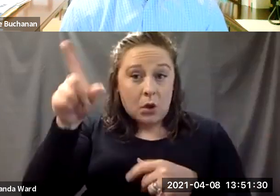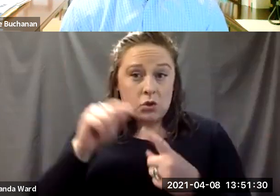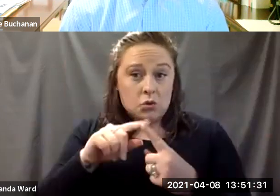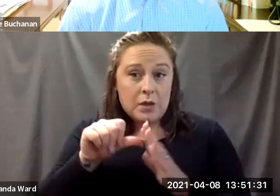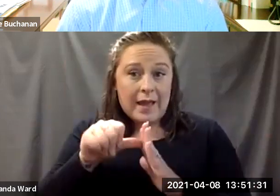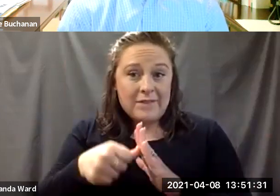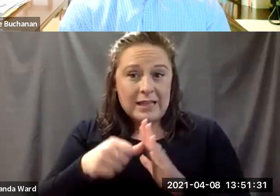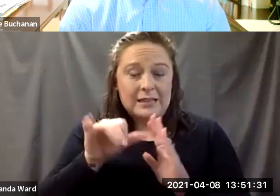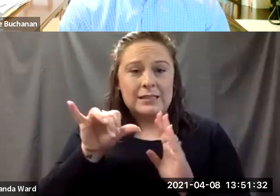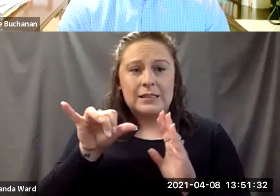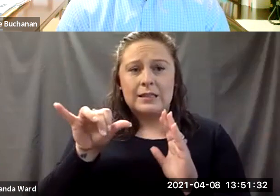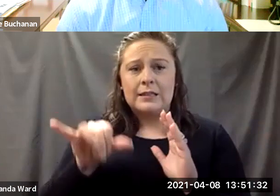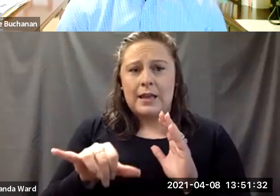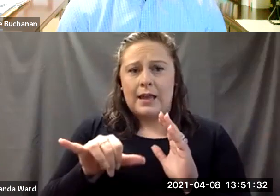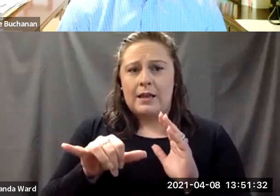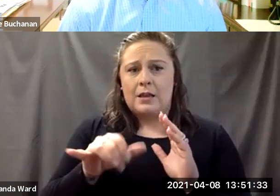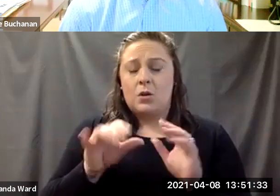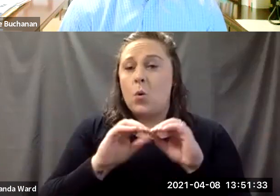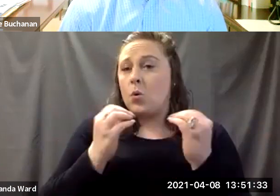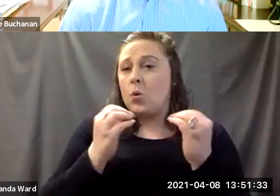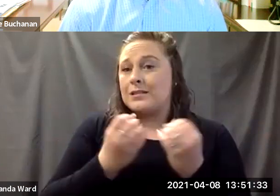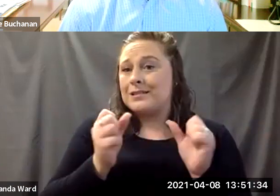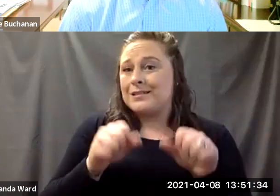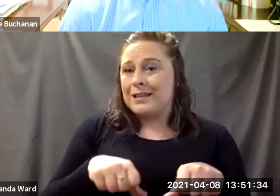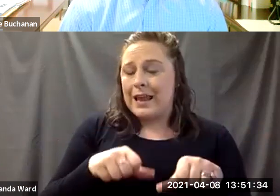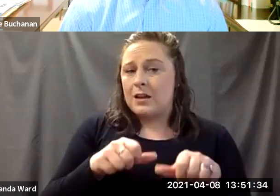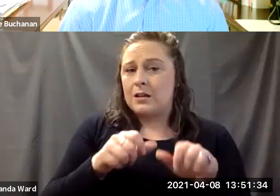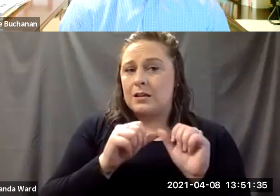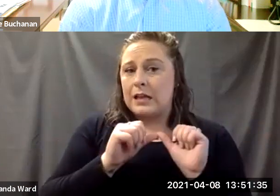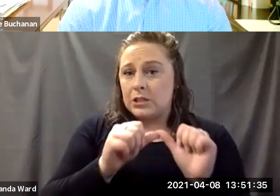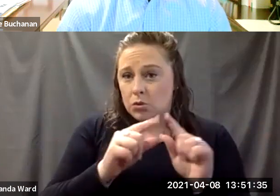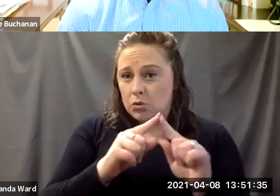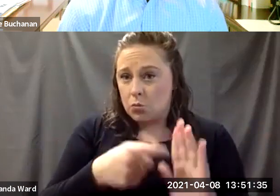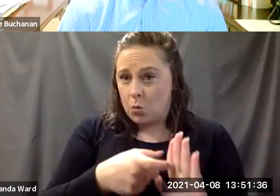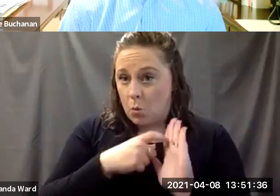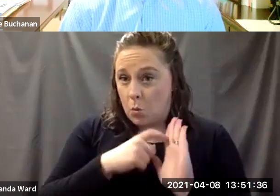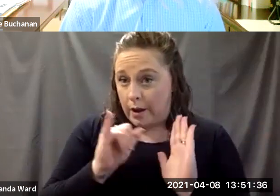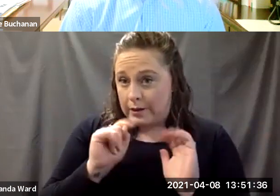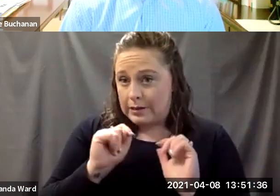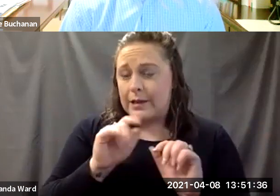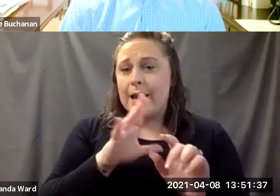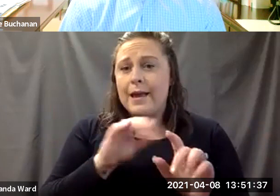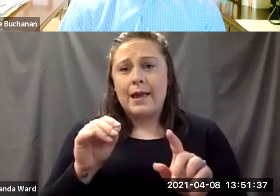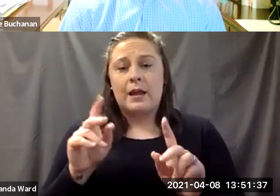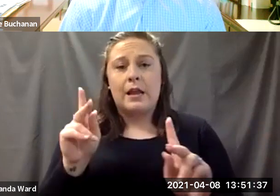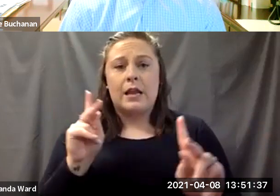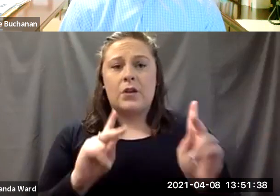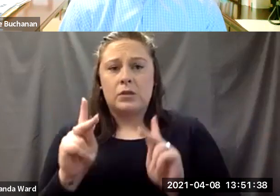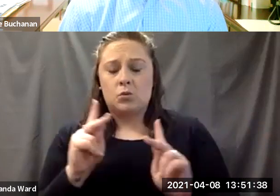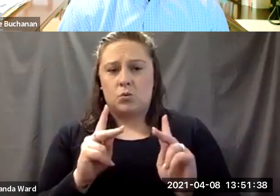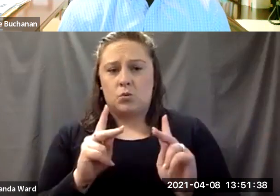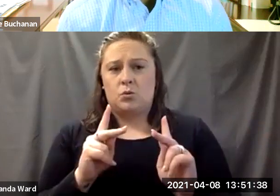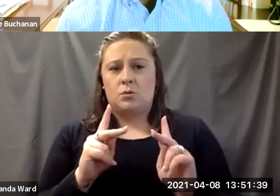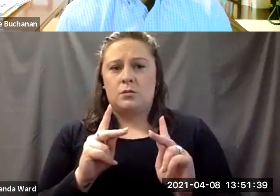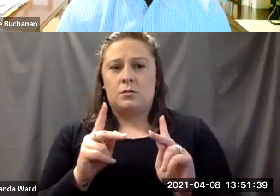emphasize that that organizations may continue to require it, and also individuals